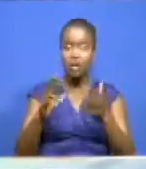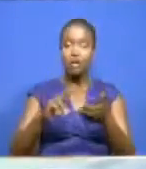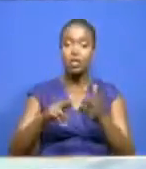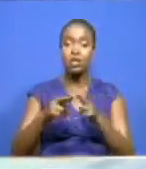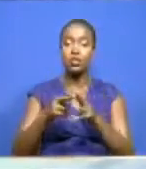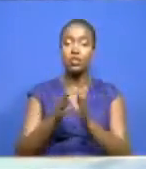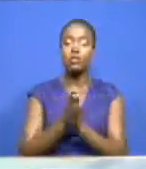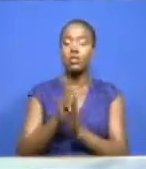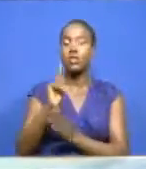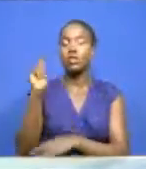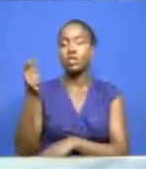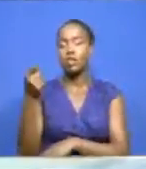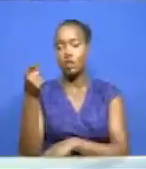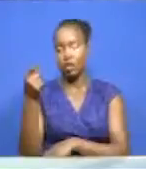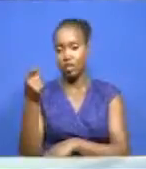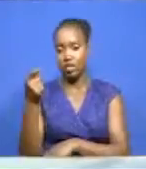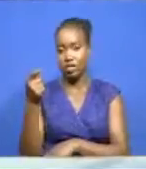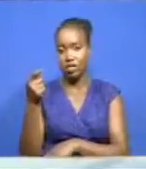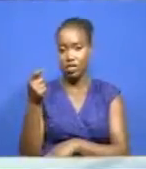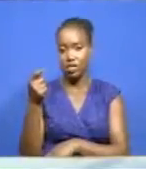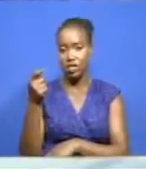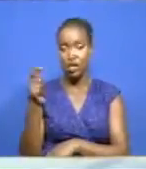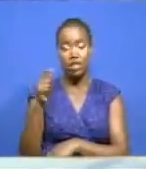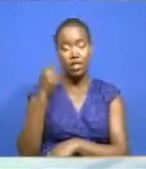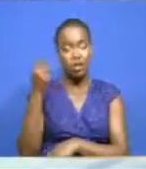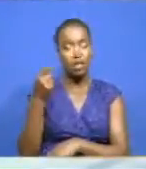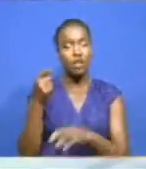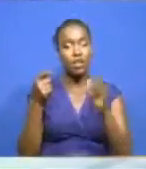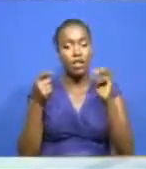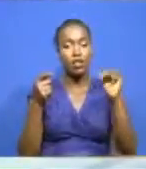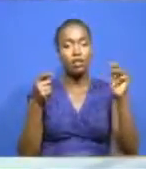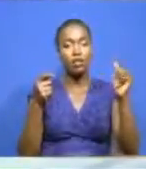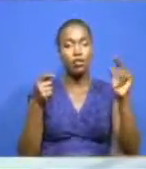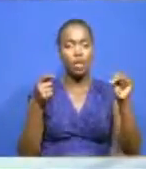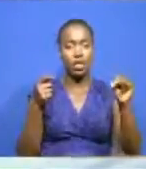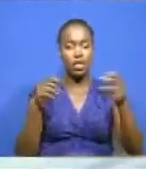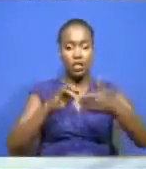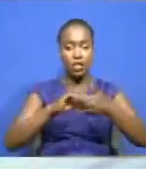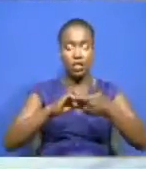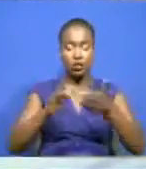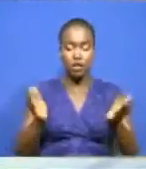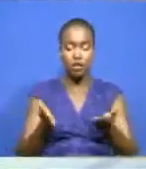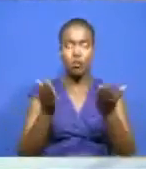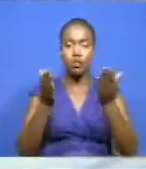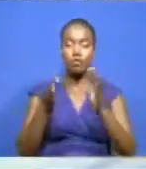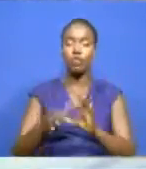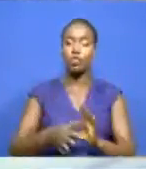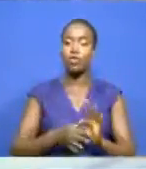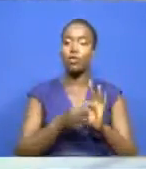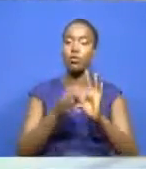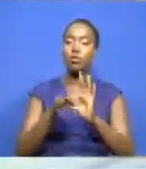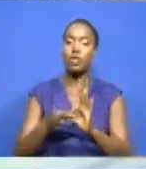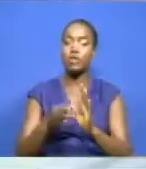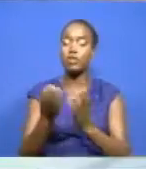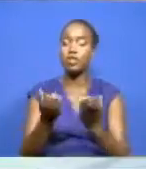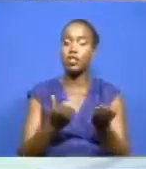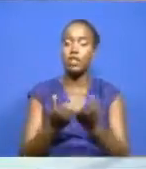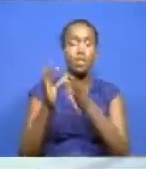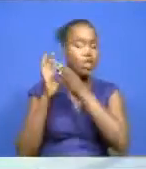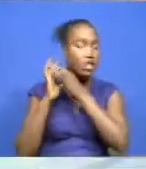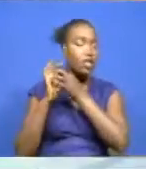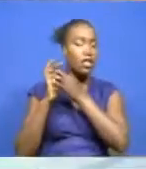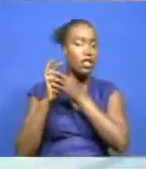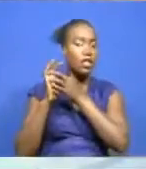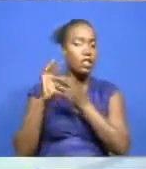relations with Kenya. Saleh says Kenya and Oman have enhanced engagement and cooperation in matters trade, culture and